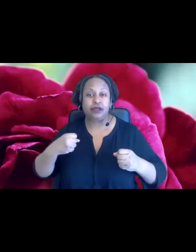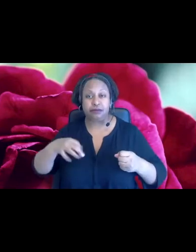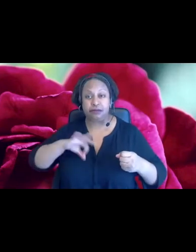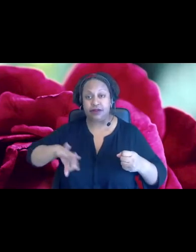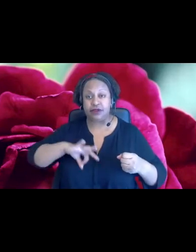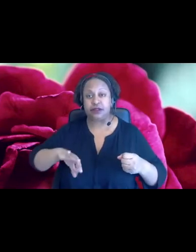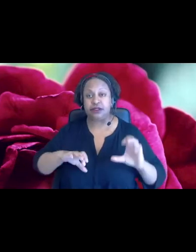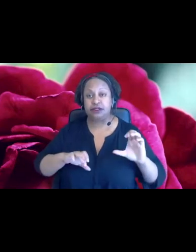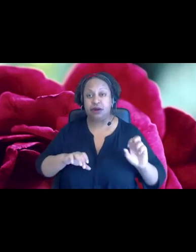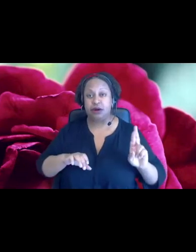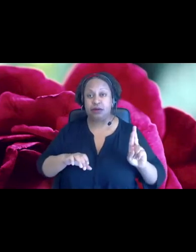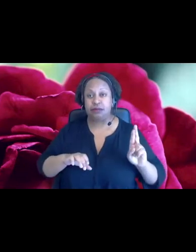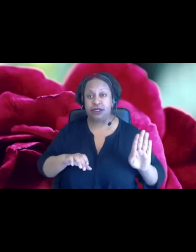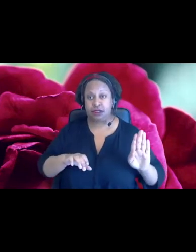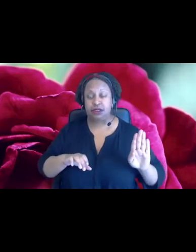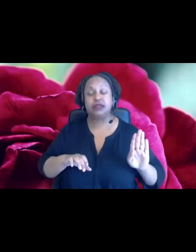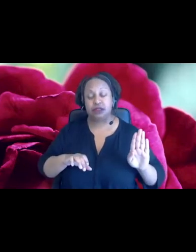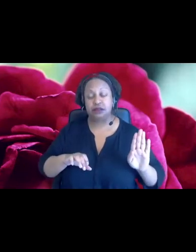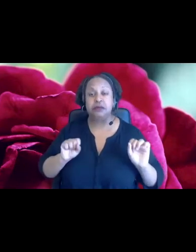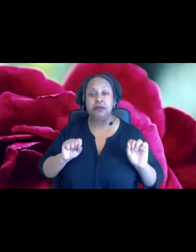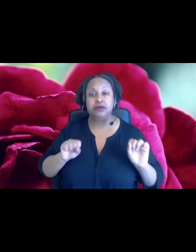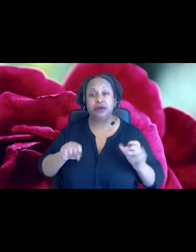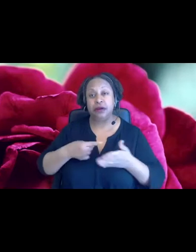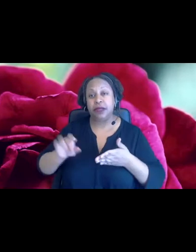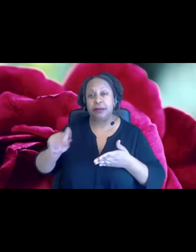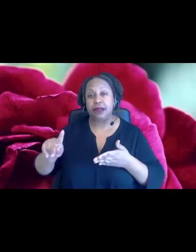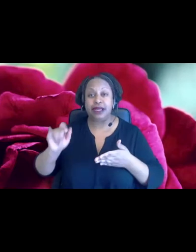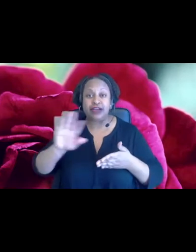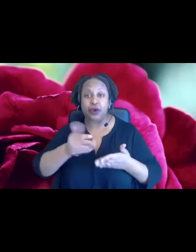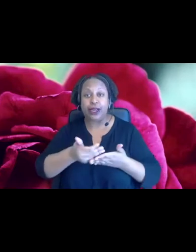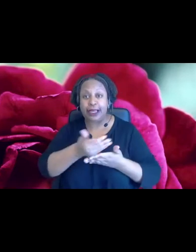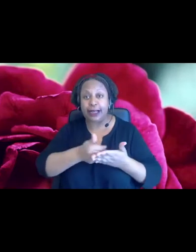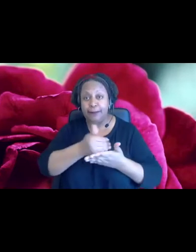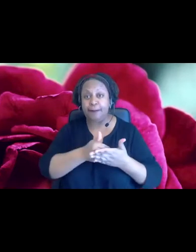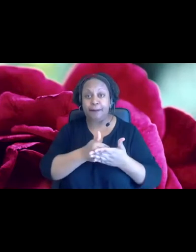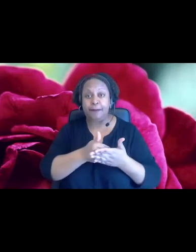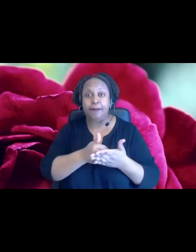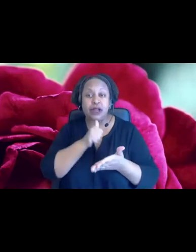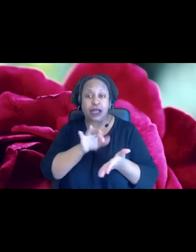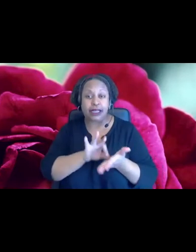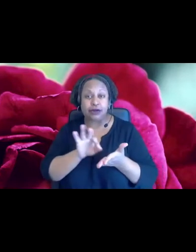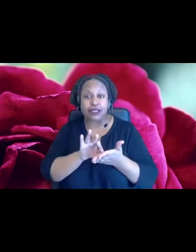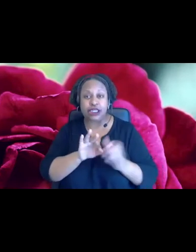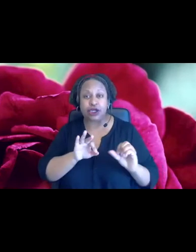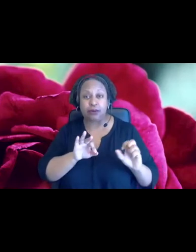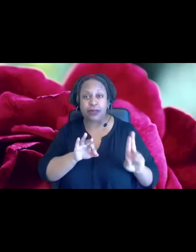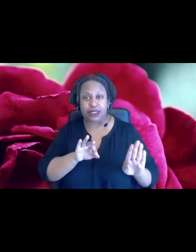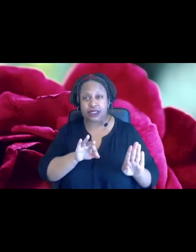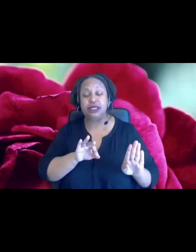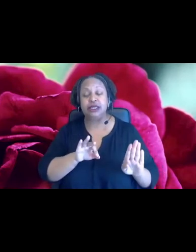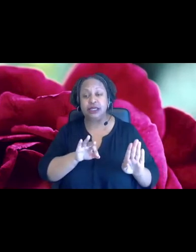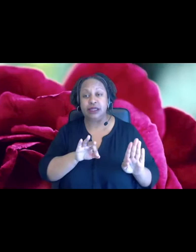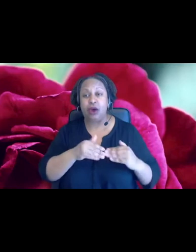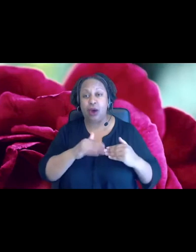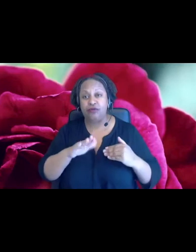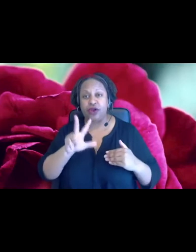may be repayable if your net income, not counting the CRB payment,